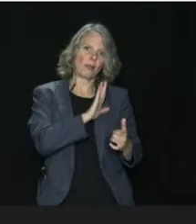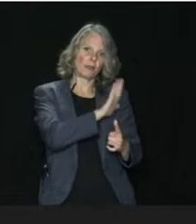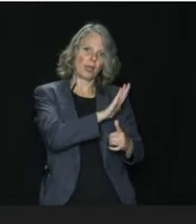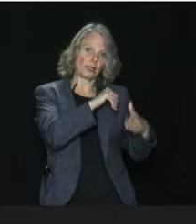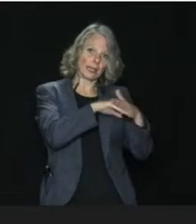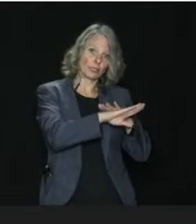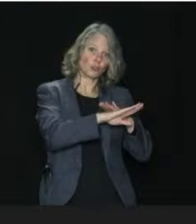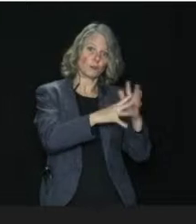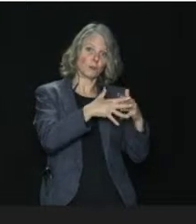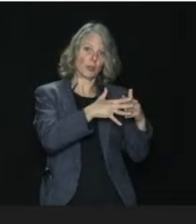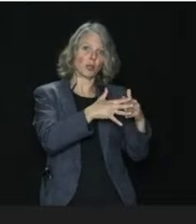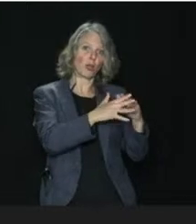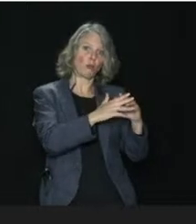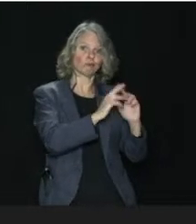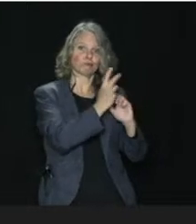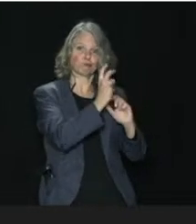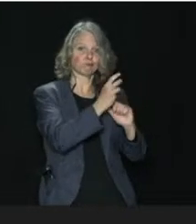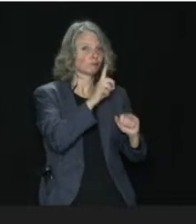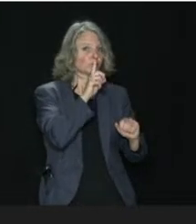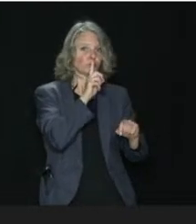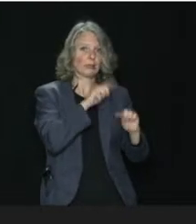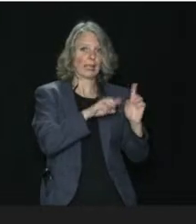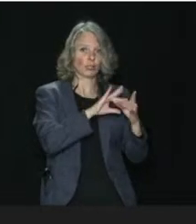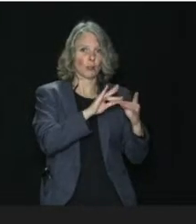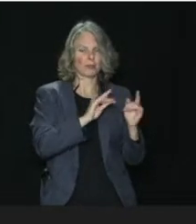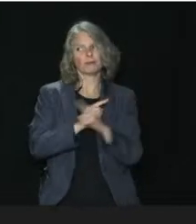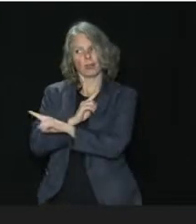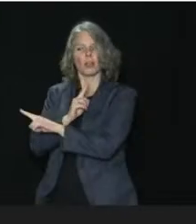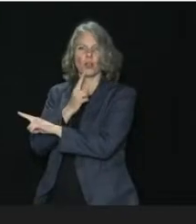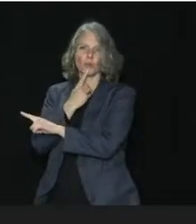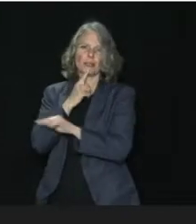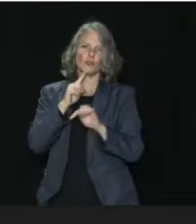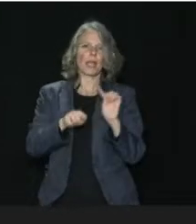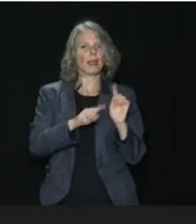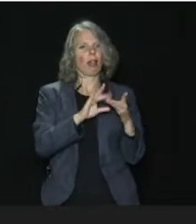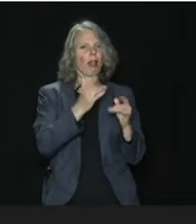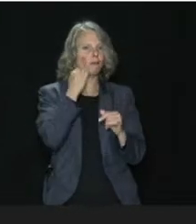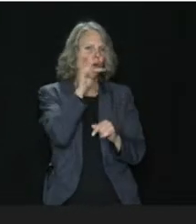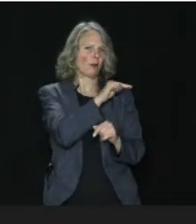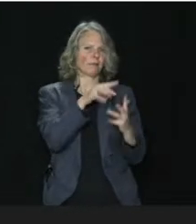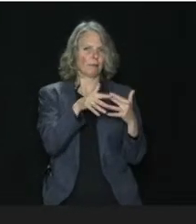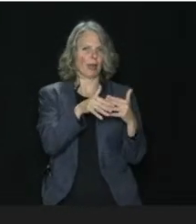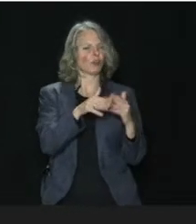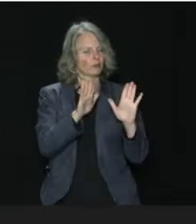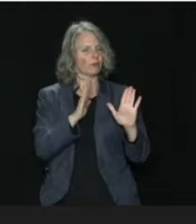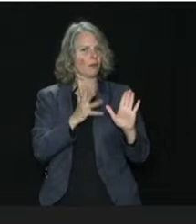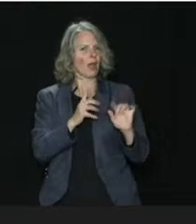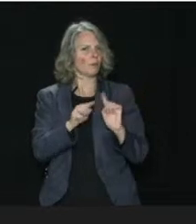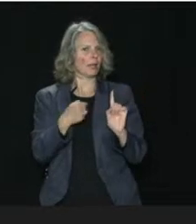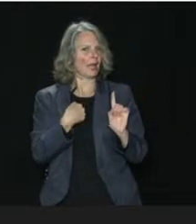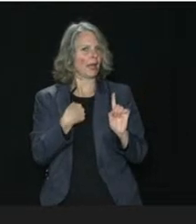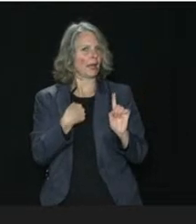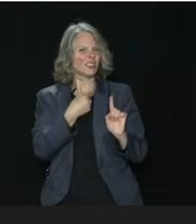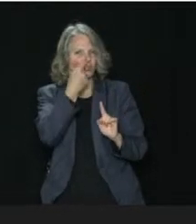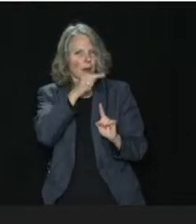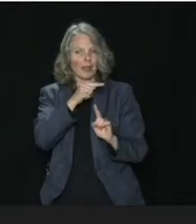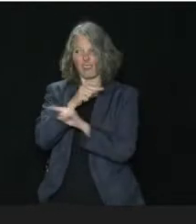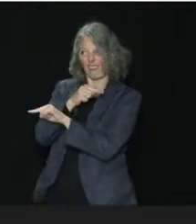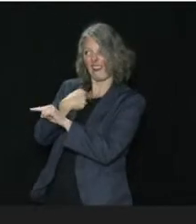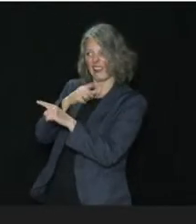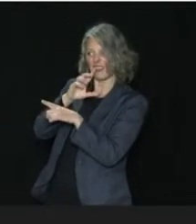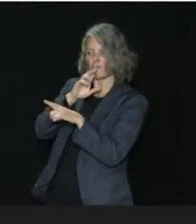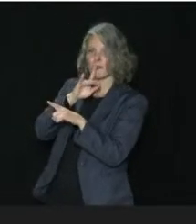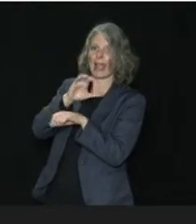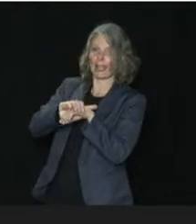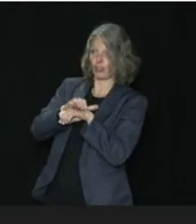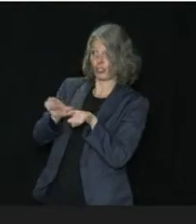country. So you say you can't speak for the States. Well, just a moment. I just repeat it in English. Let